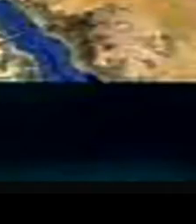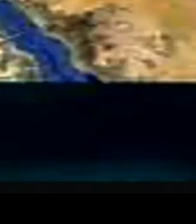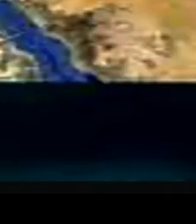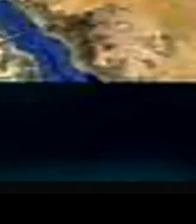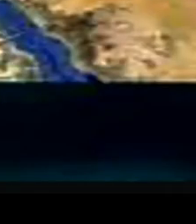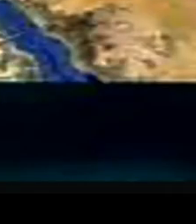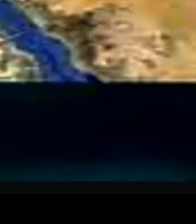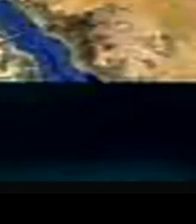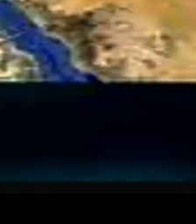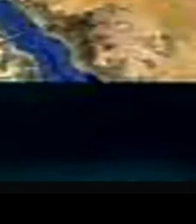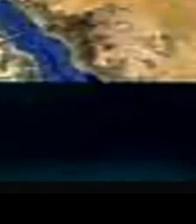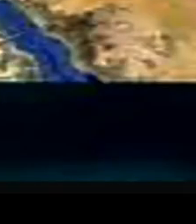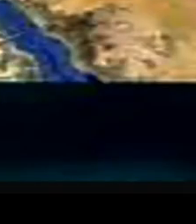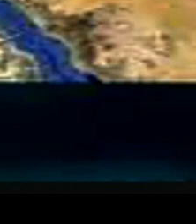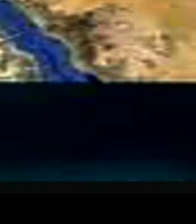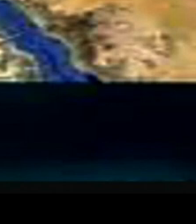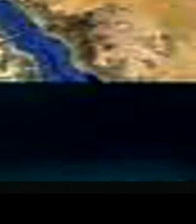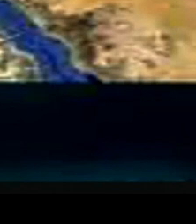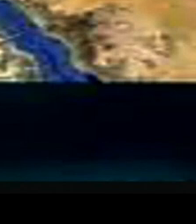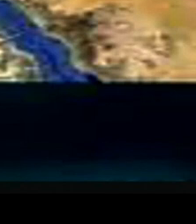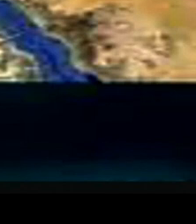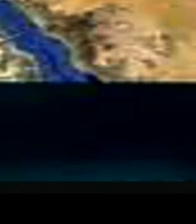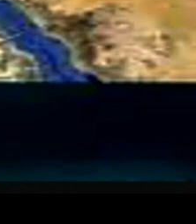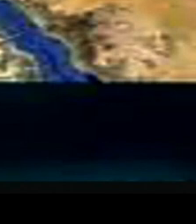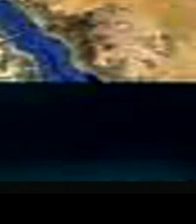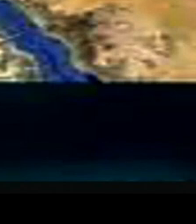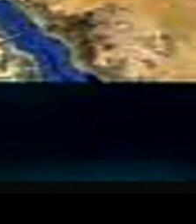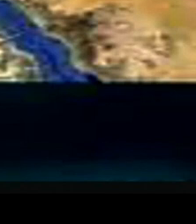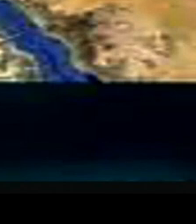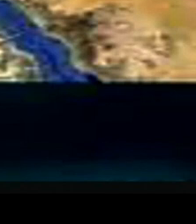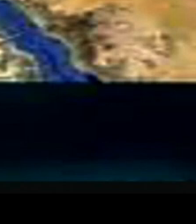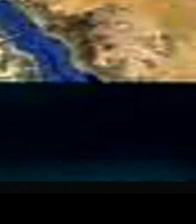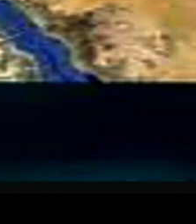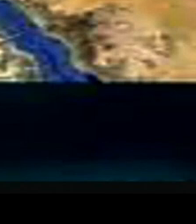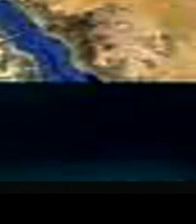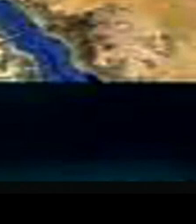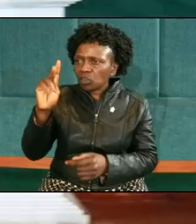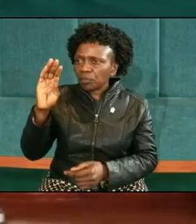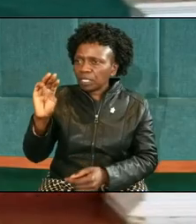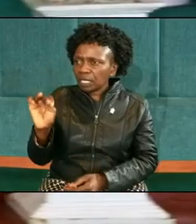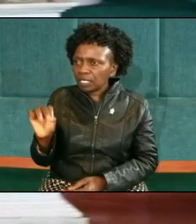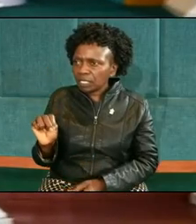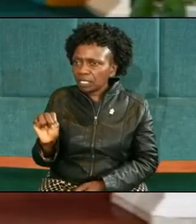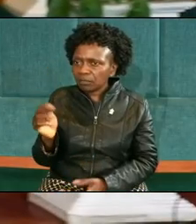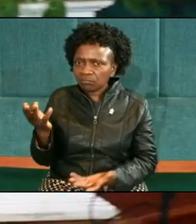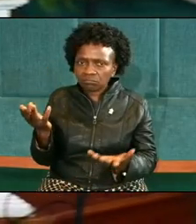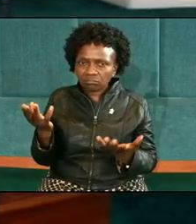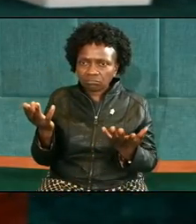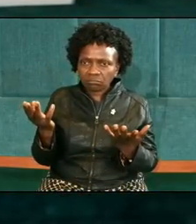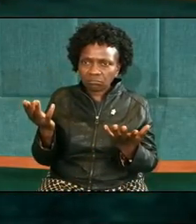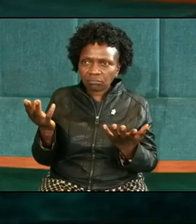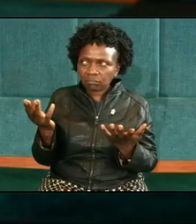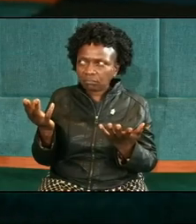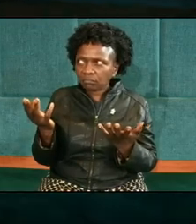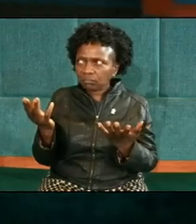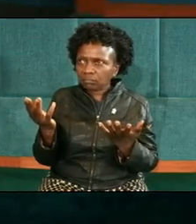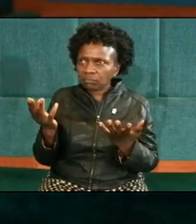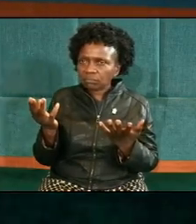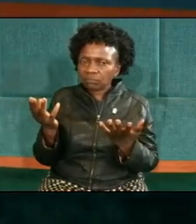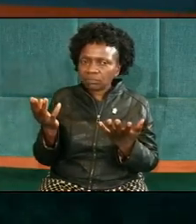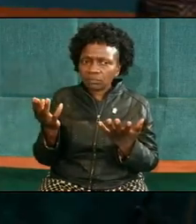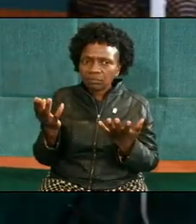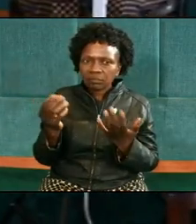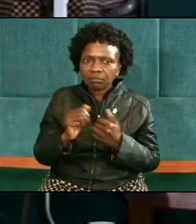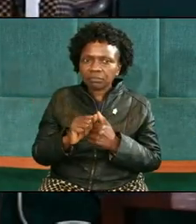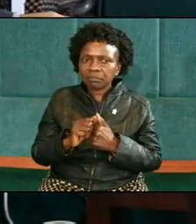2,500 miles. How many, you guys use kilometers here, am I right? Yeah, how many kilometers is that? Somebody. Come on, take out